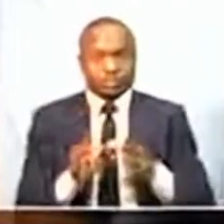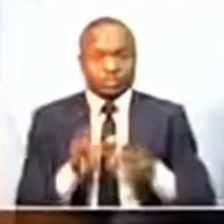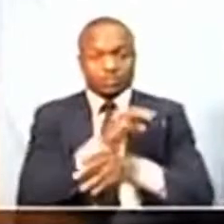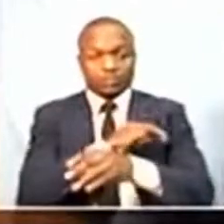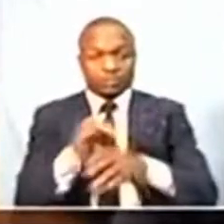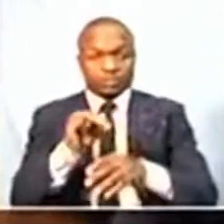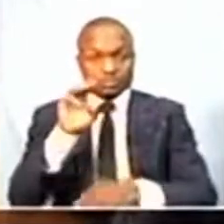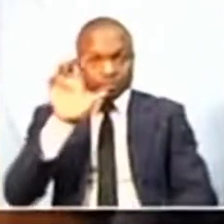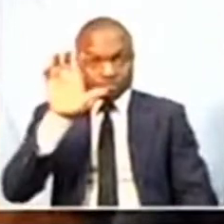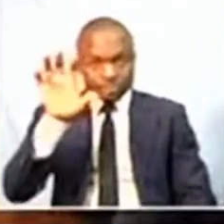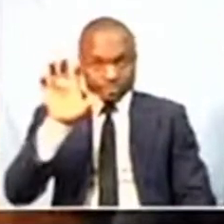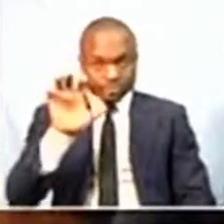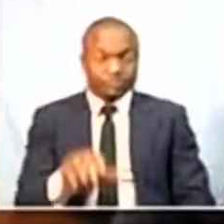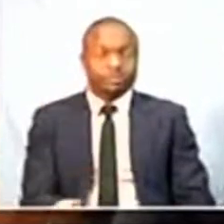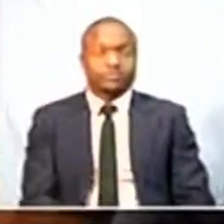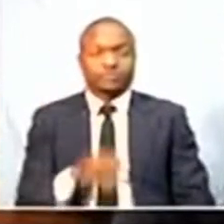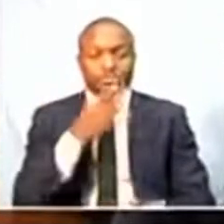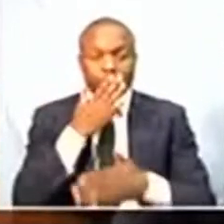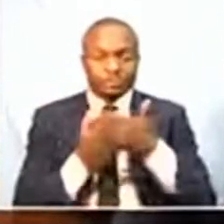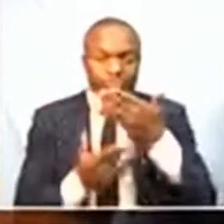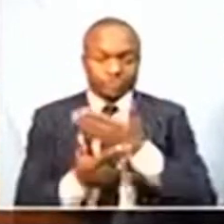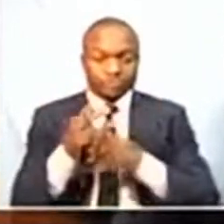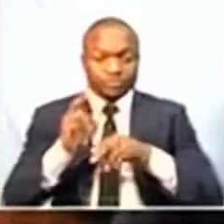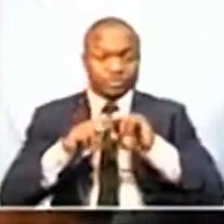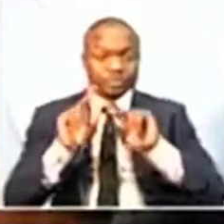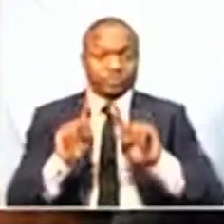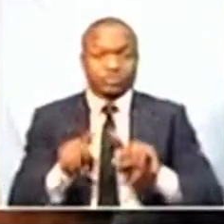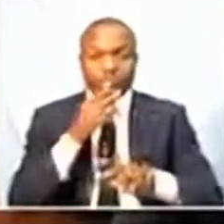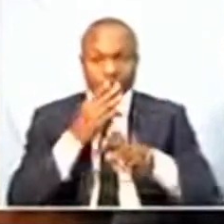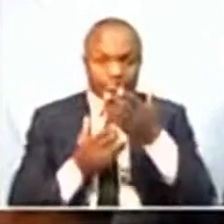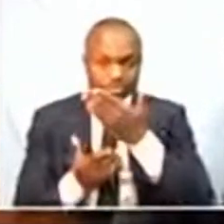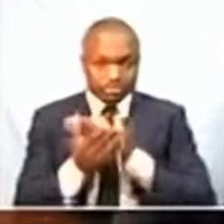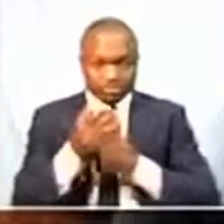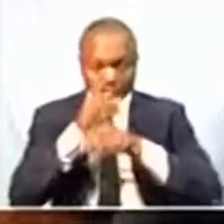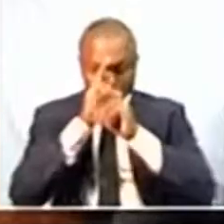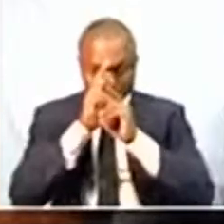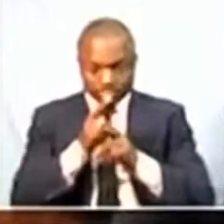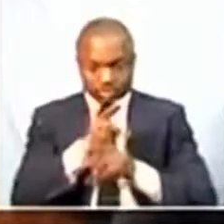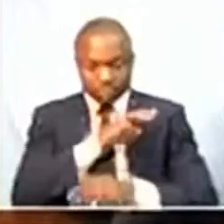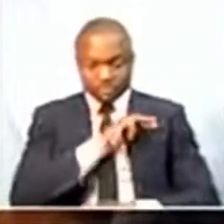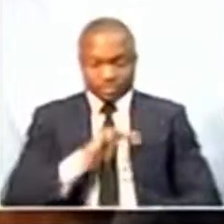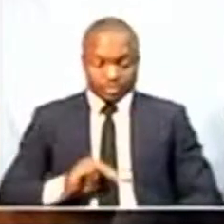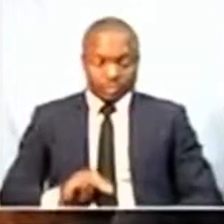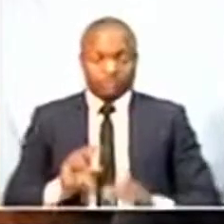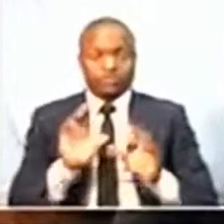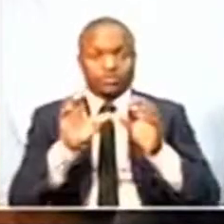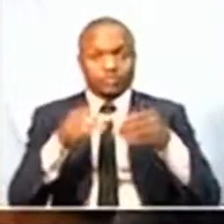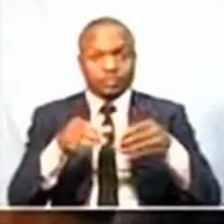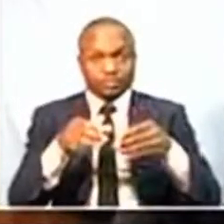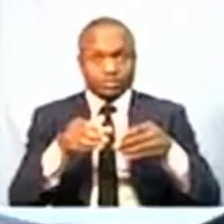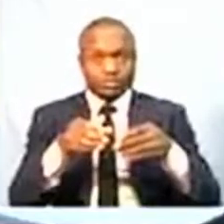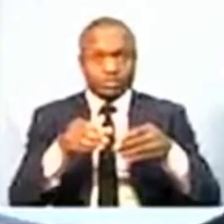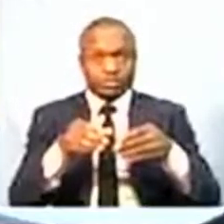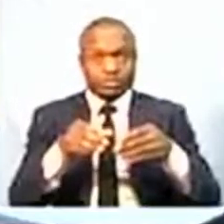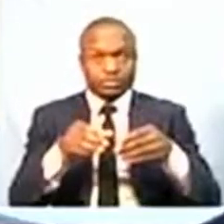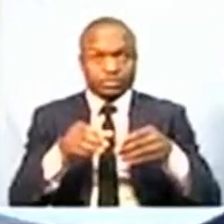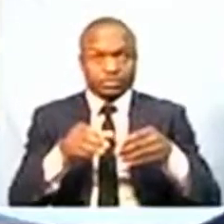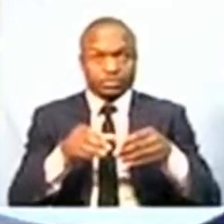Thank you. Good morning, Chair. Good morning, honorable members of the committee. Good